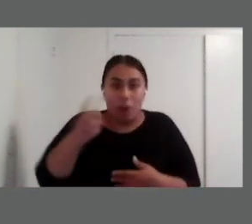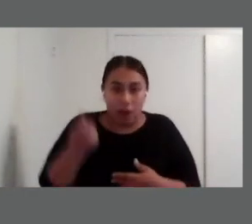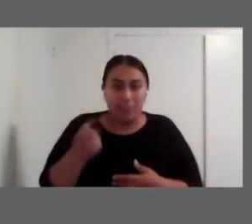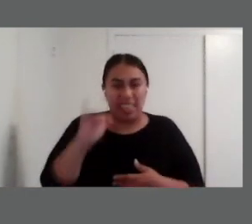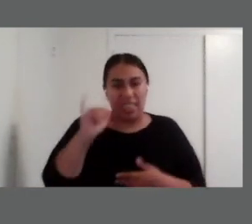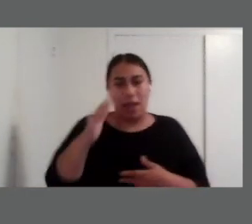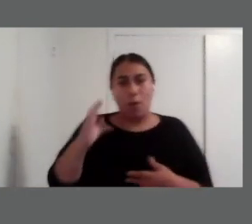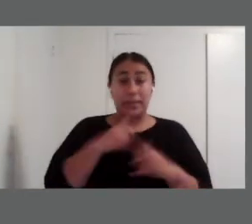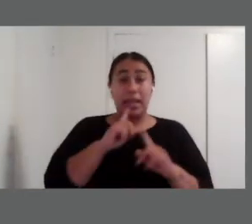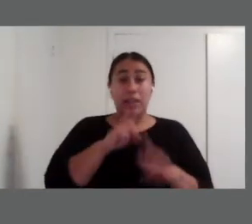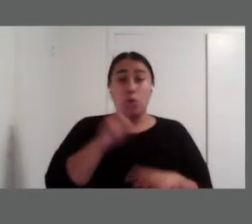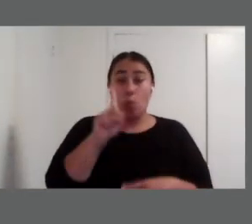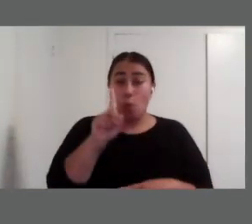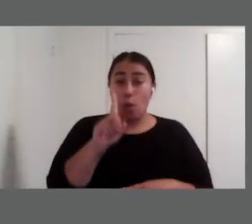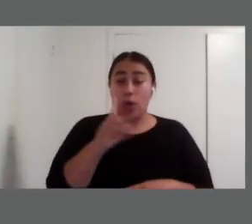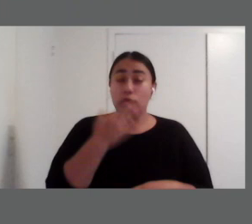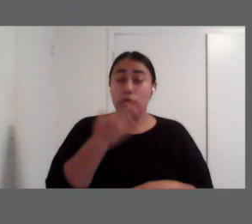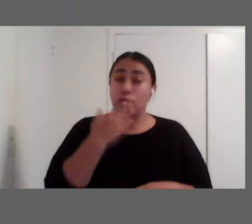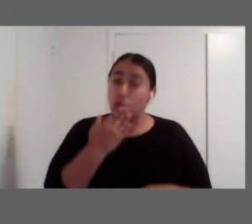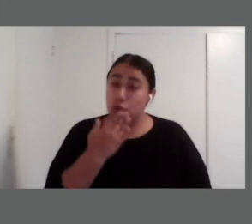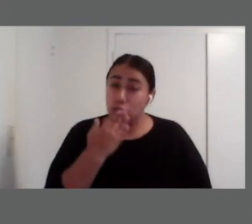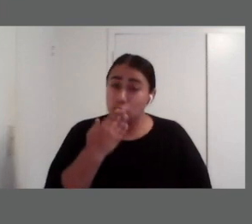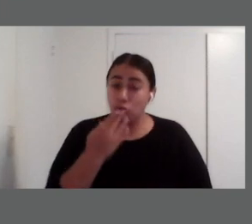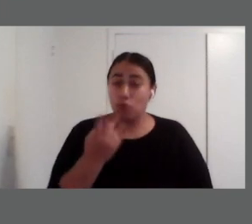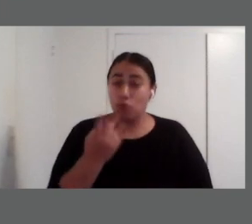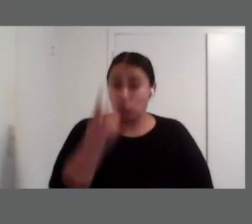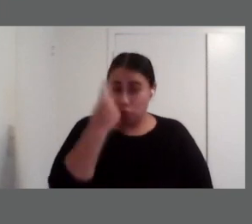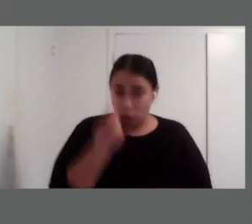to gather all that information so I have it for our physician